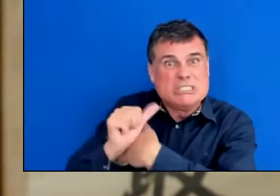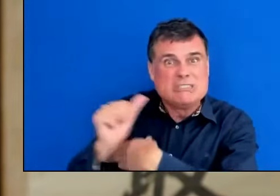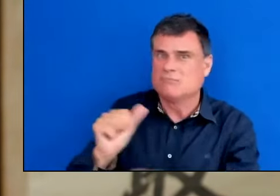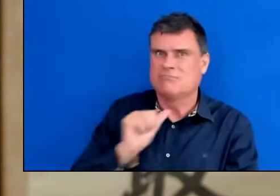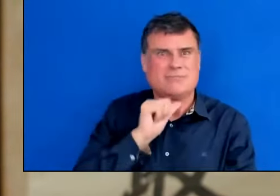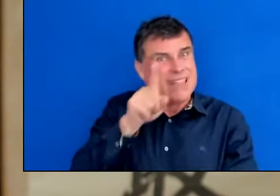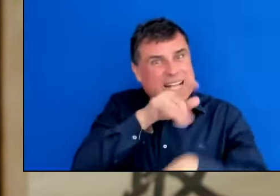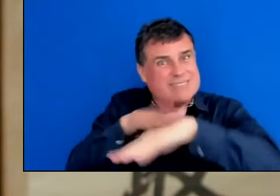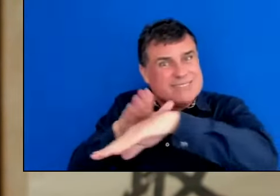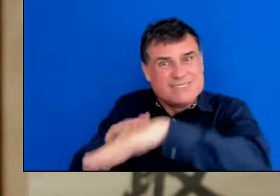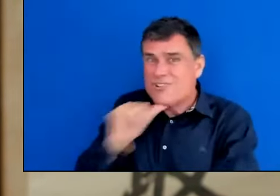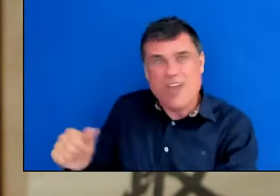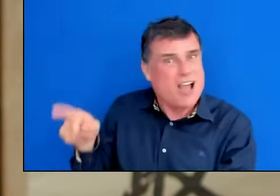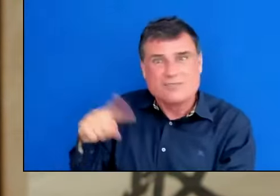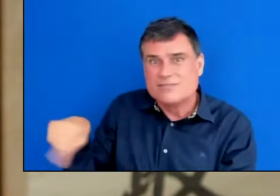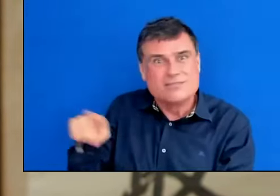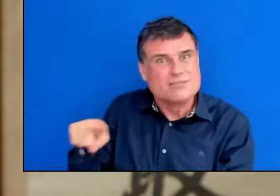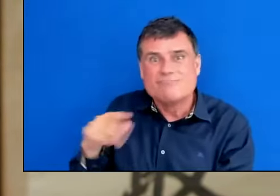However,